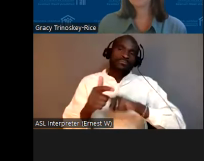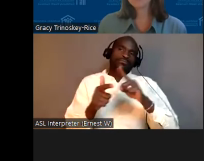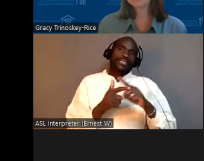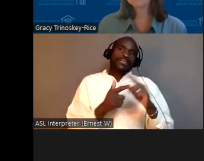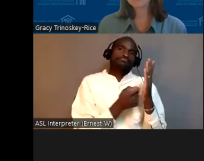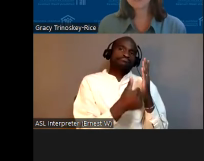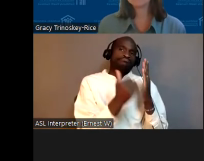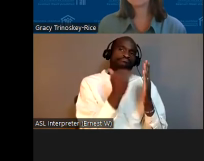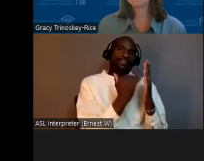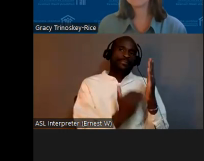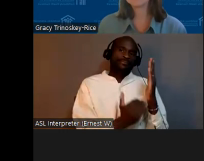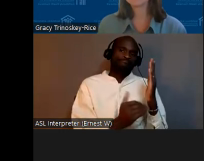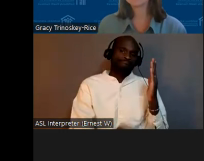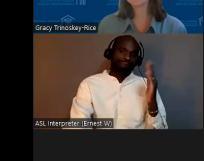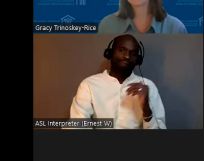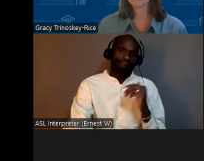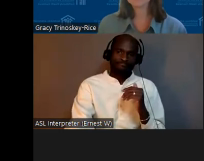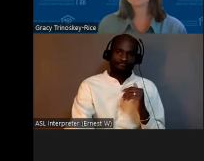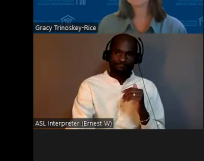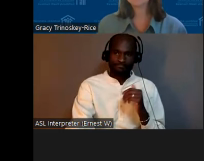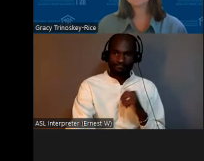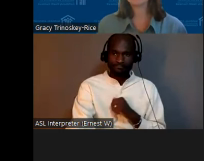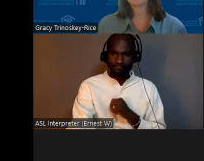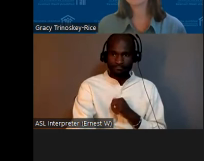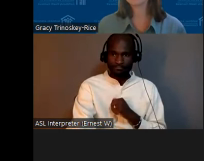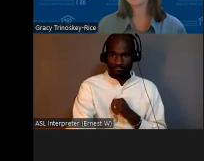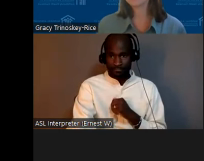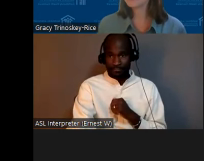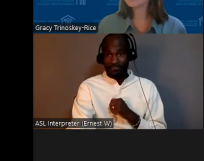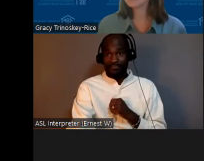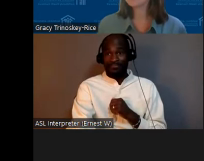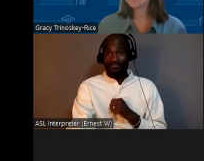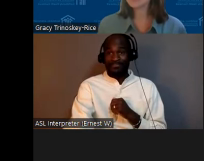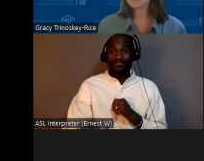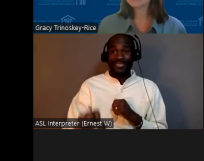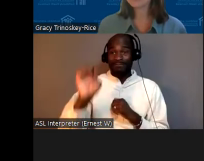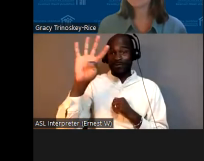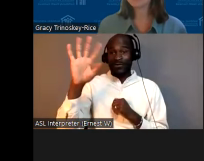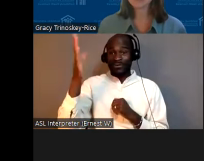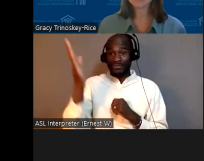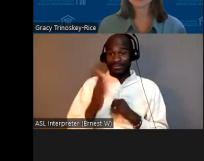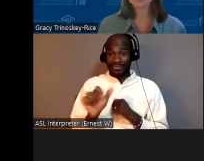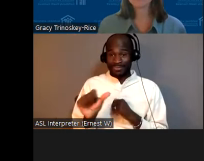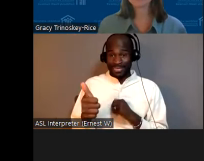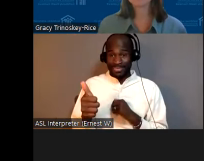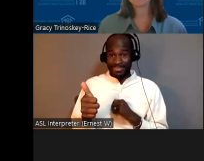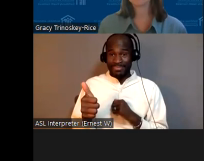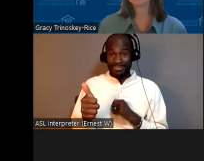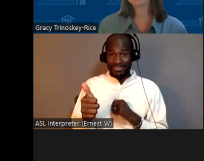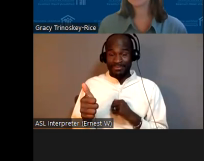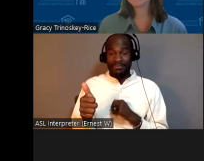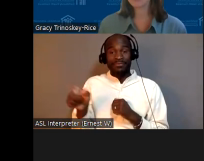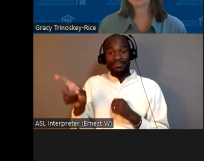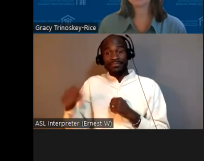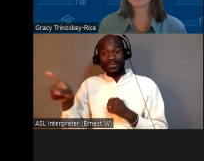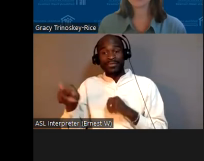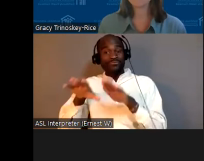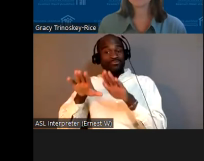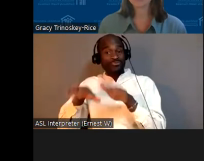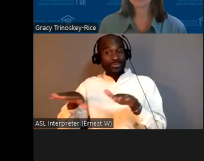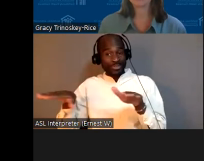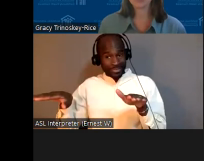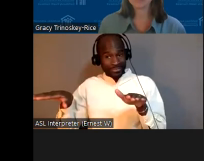Over 4 in 10 of these disenrollments represent children who were enrolled in Medicaid and CHIP, and so children are